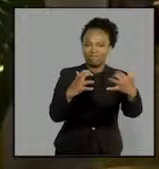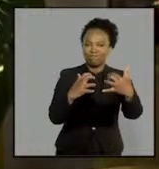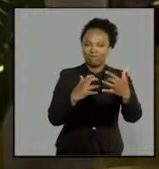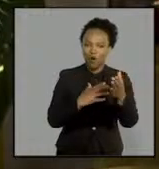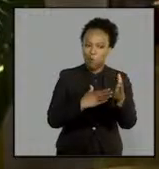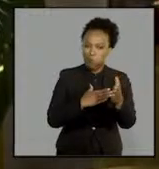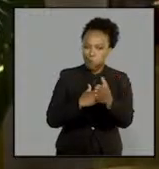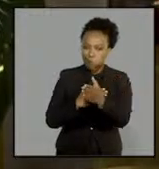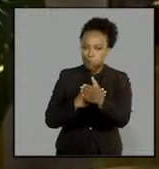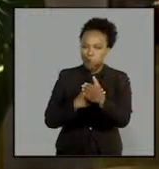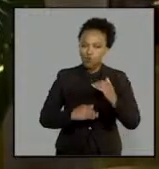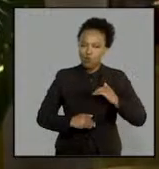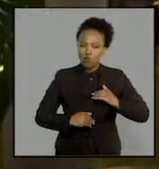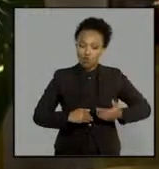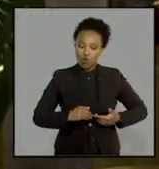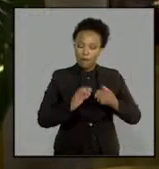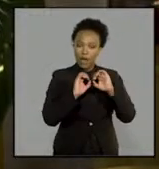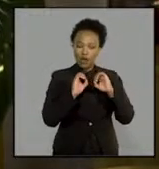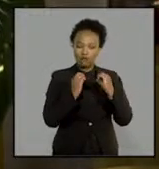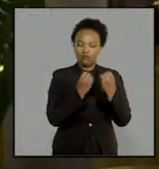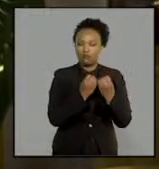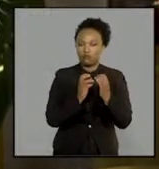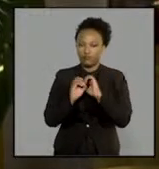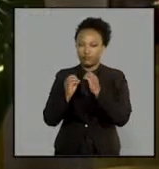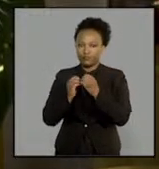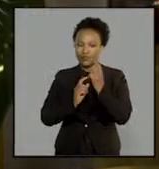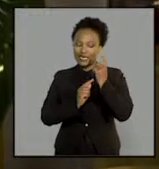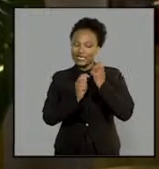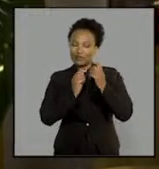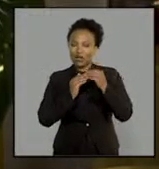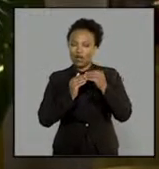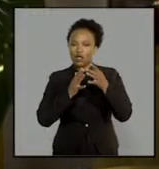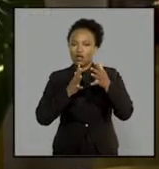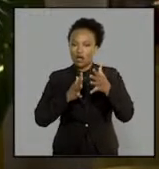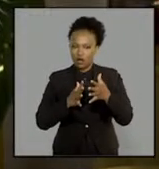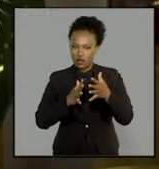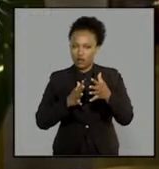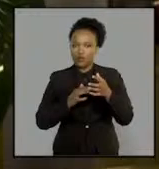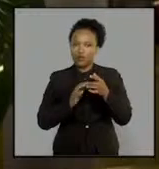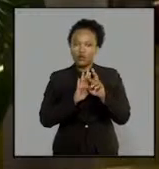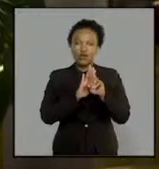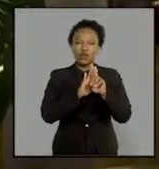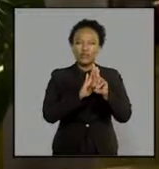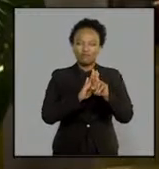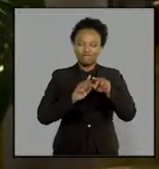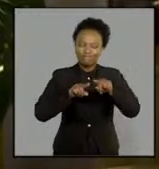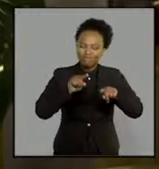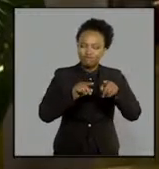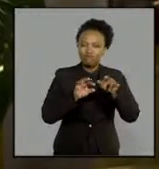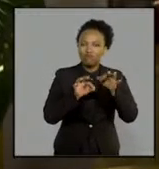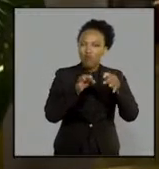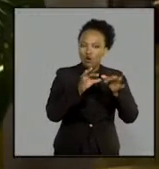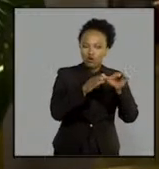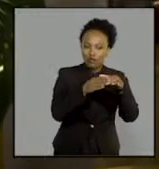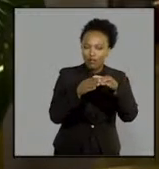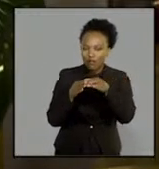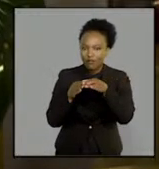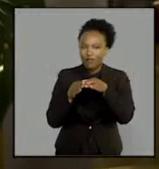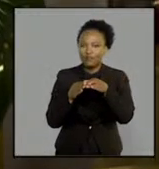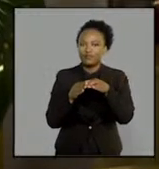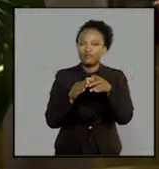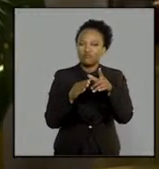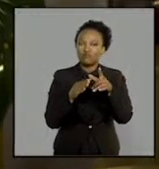provincial legislature, women's organizations, traditional leaders, representatives of various